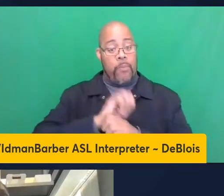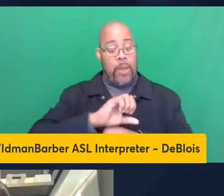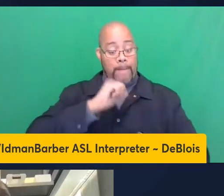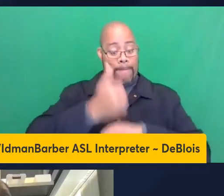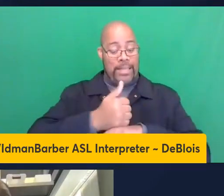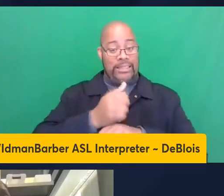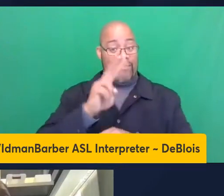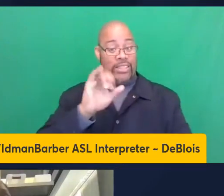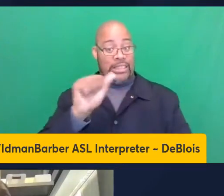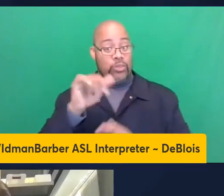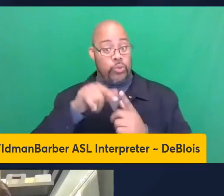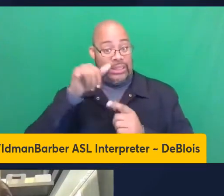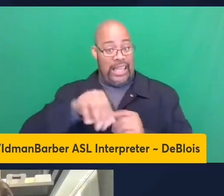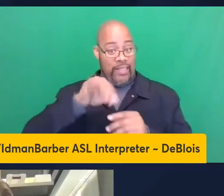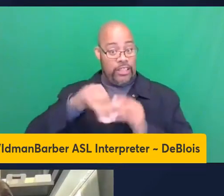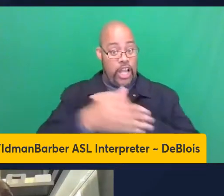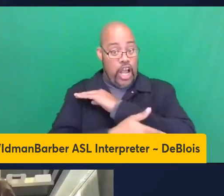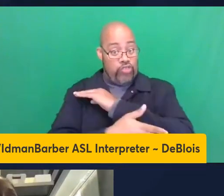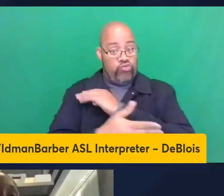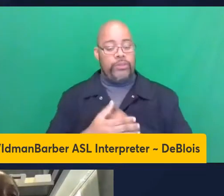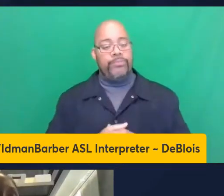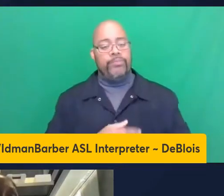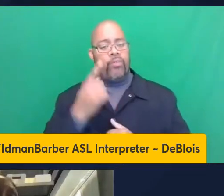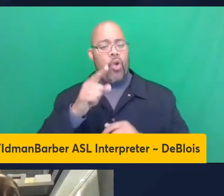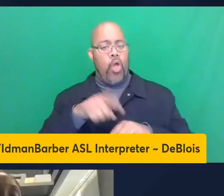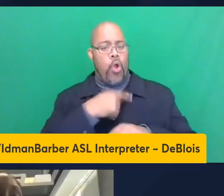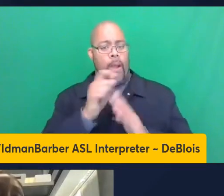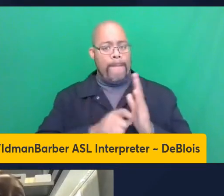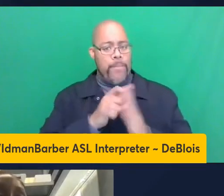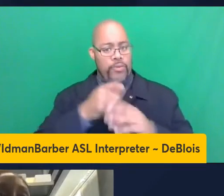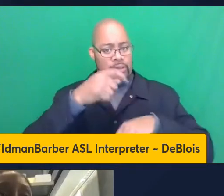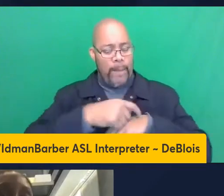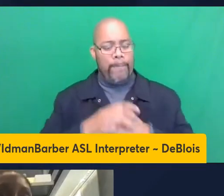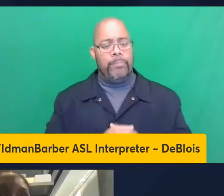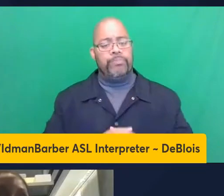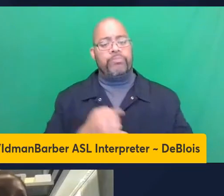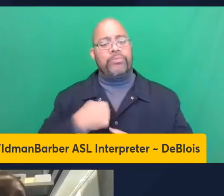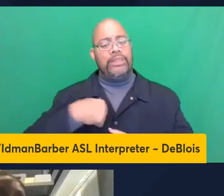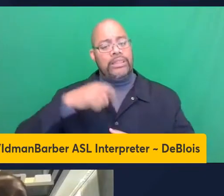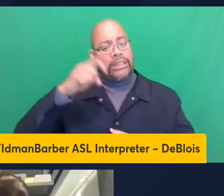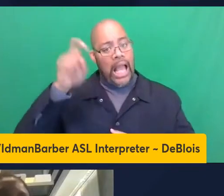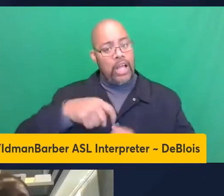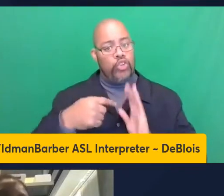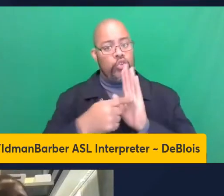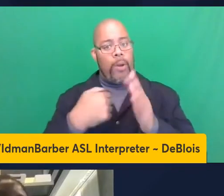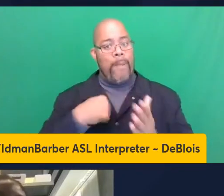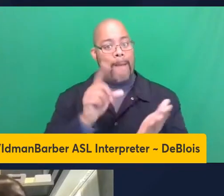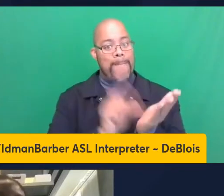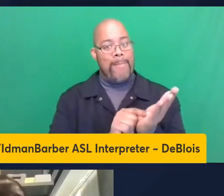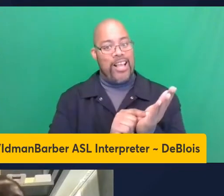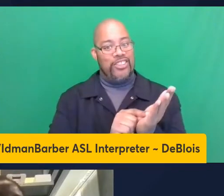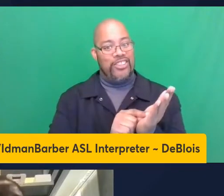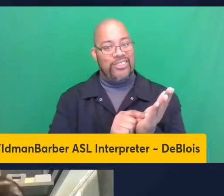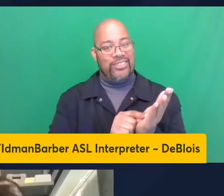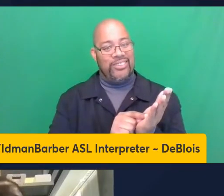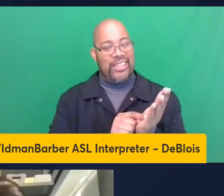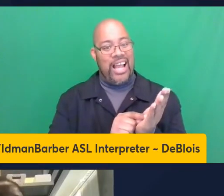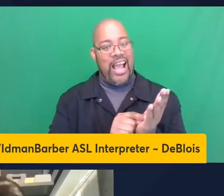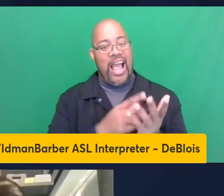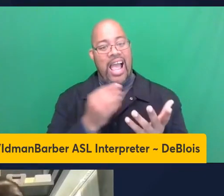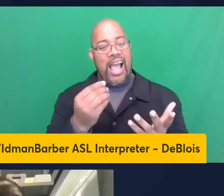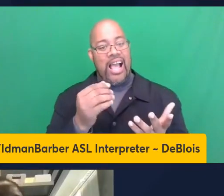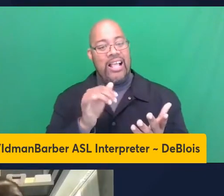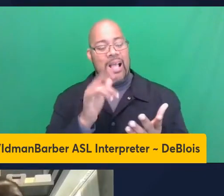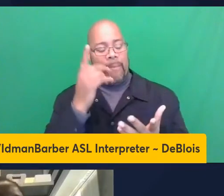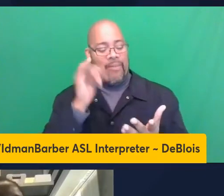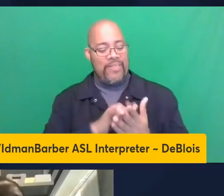visa in order to stay in this country for a longer period of time, I had to show my publications. And, it